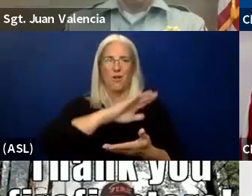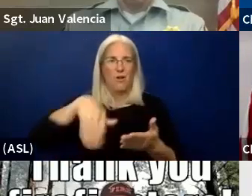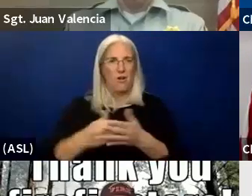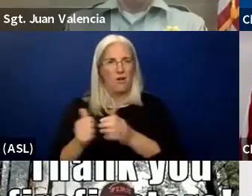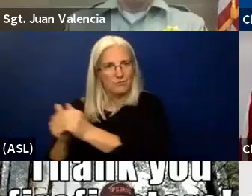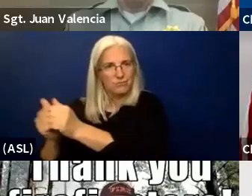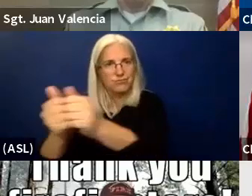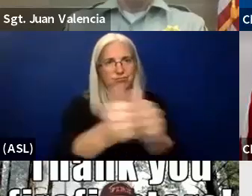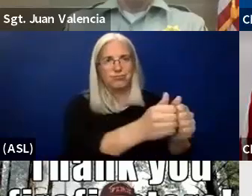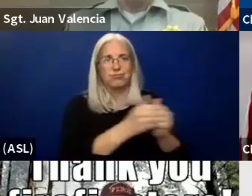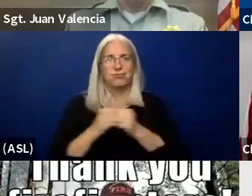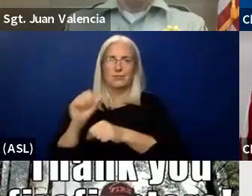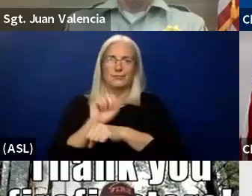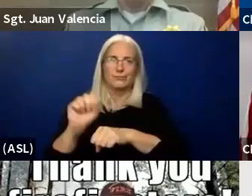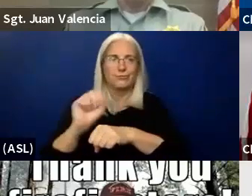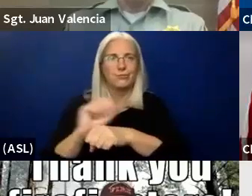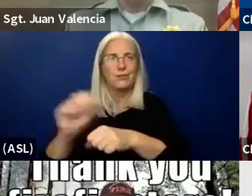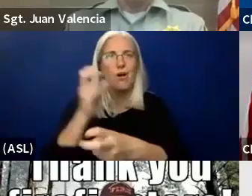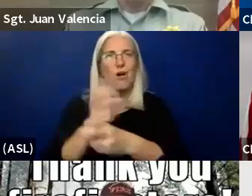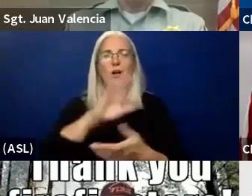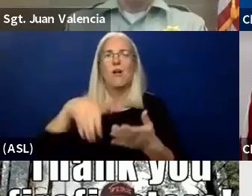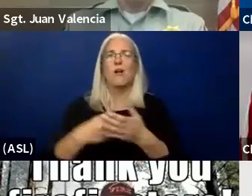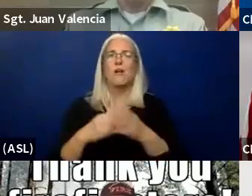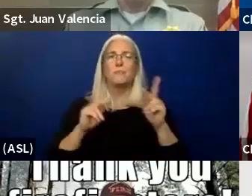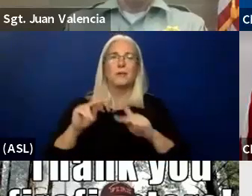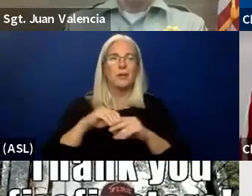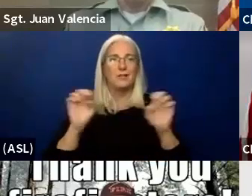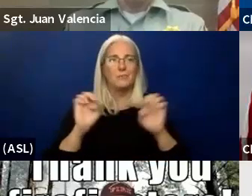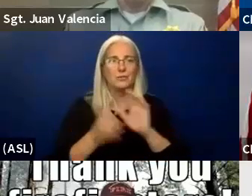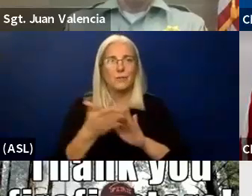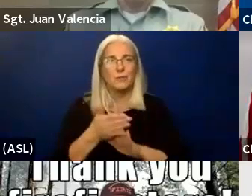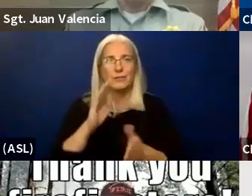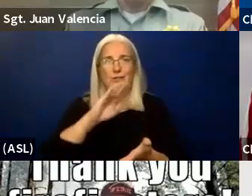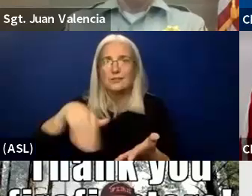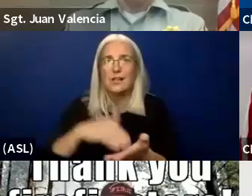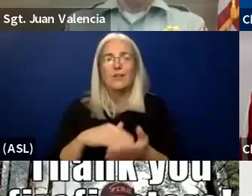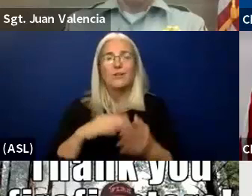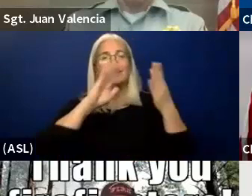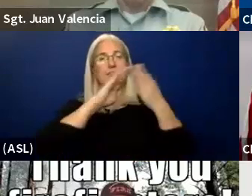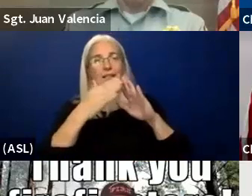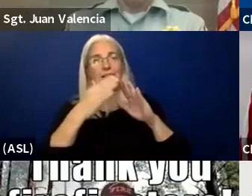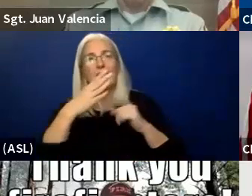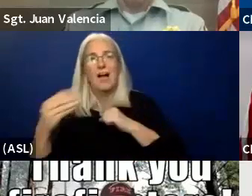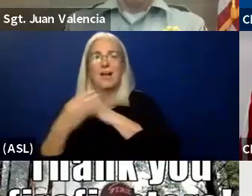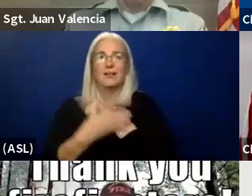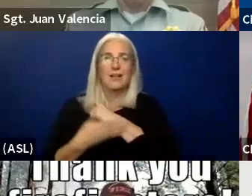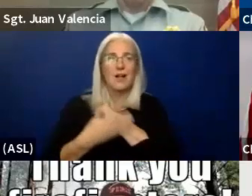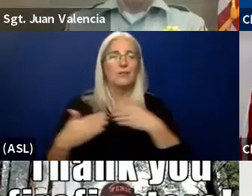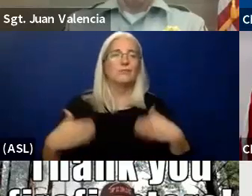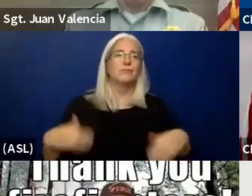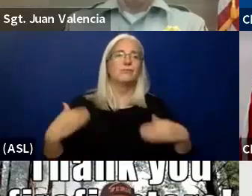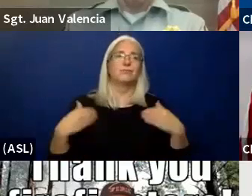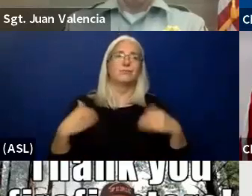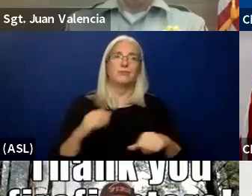the folks in our emergency operations center in the city and the county to get to this point. And I'm so relieved that we are